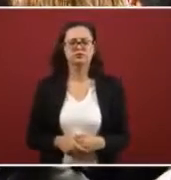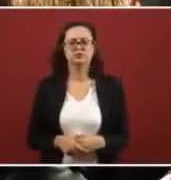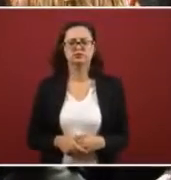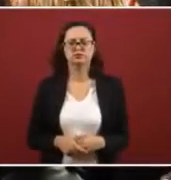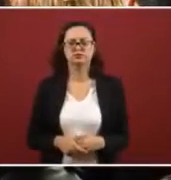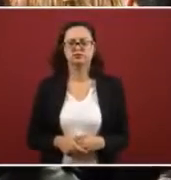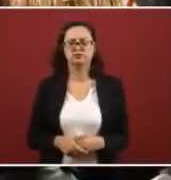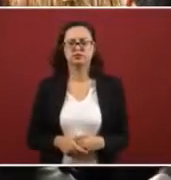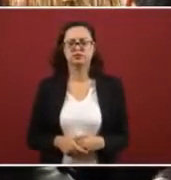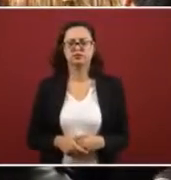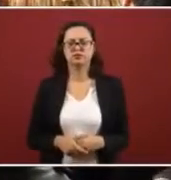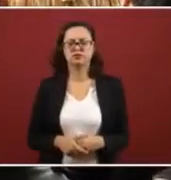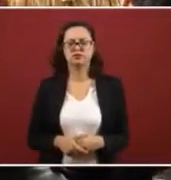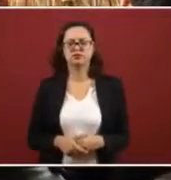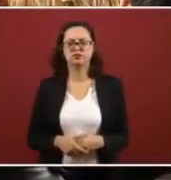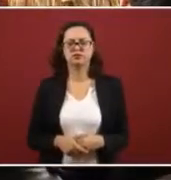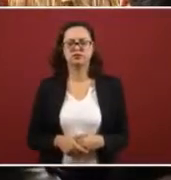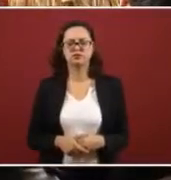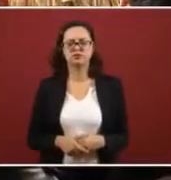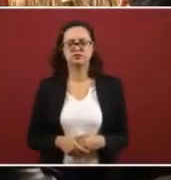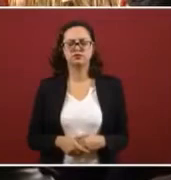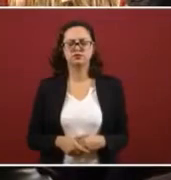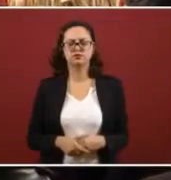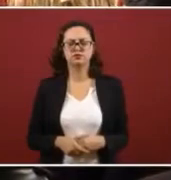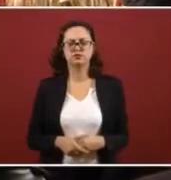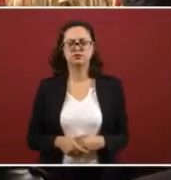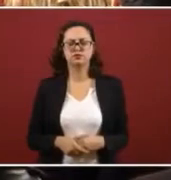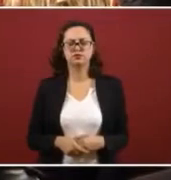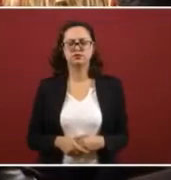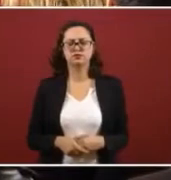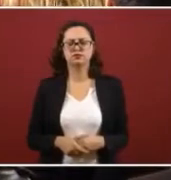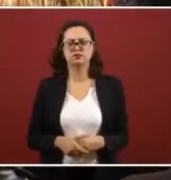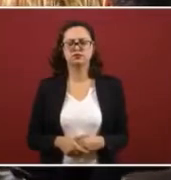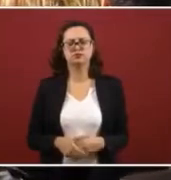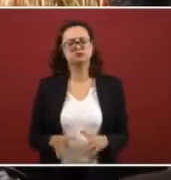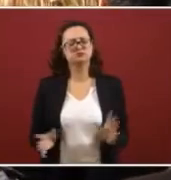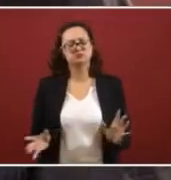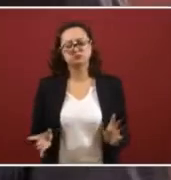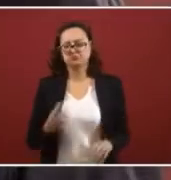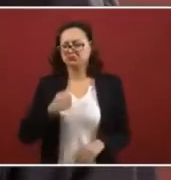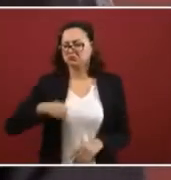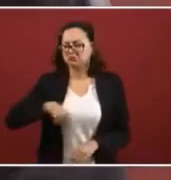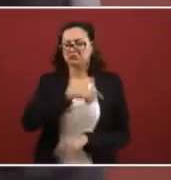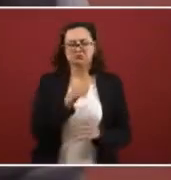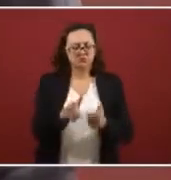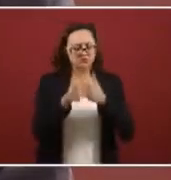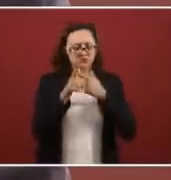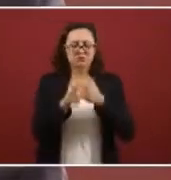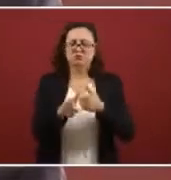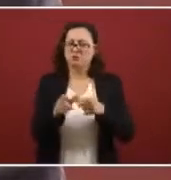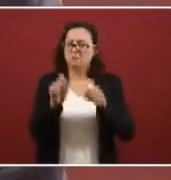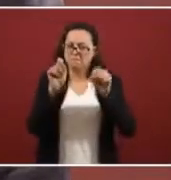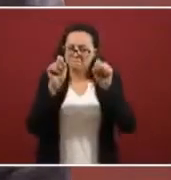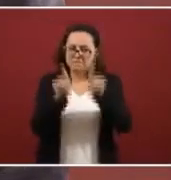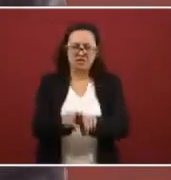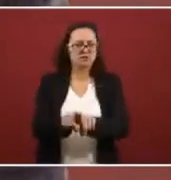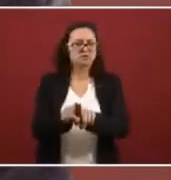going to continue with the same politics of